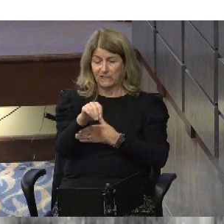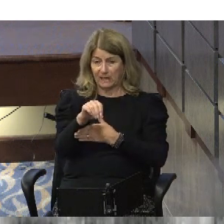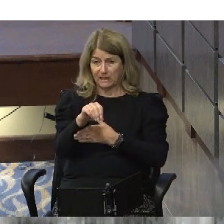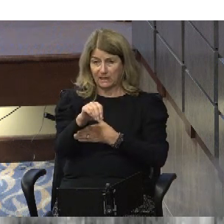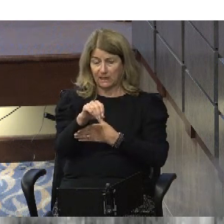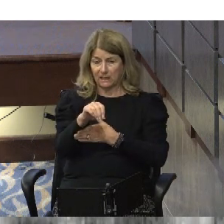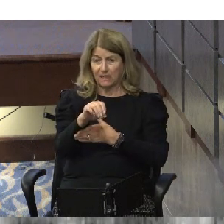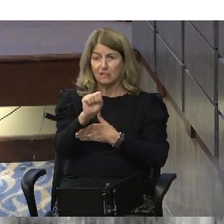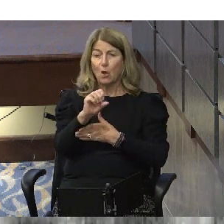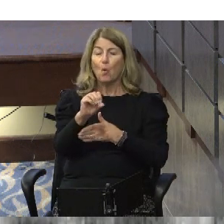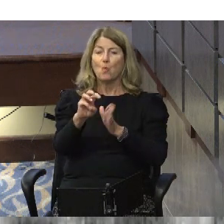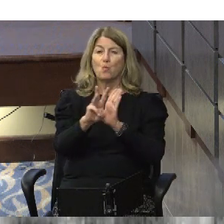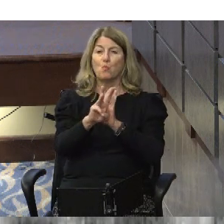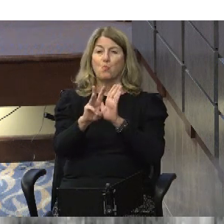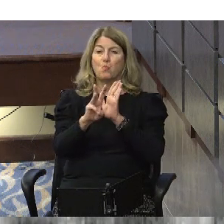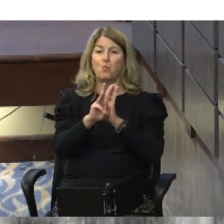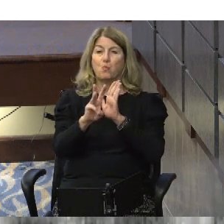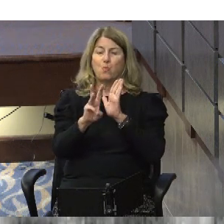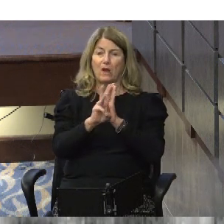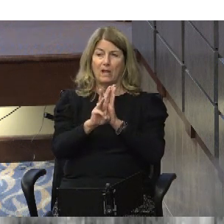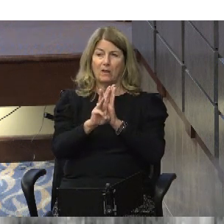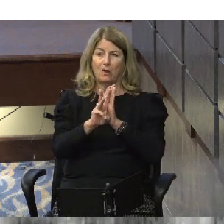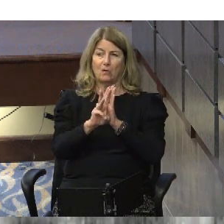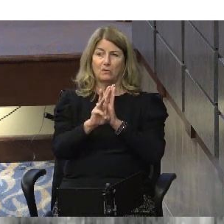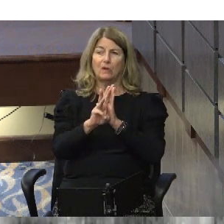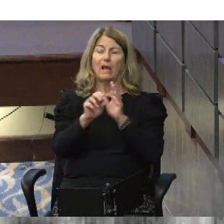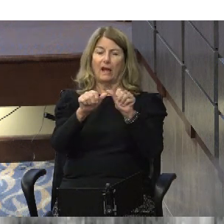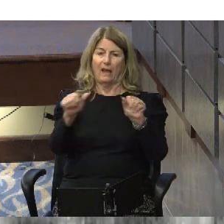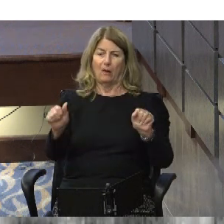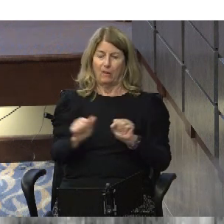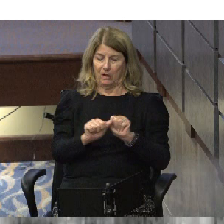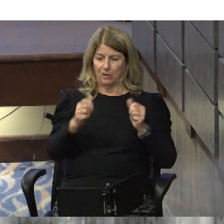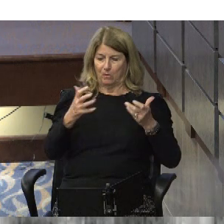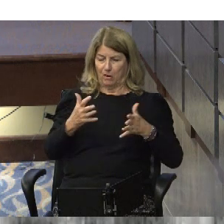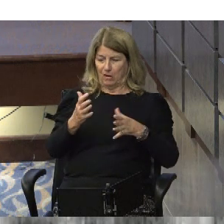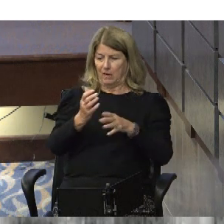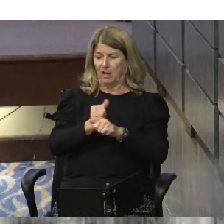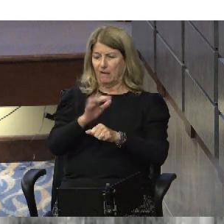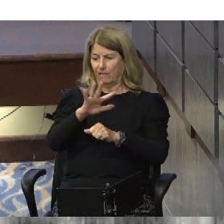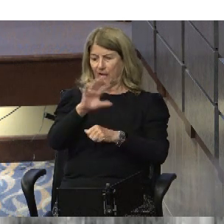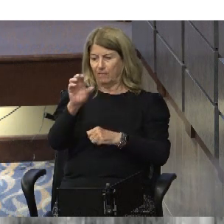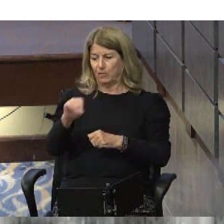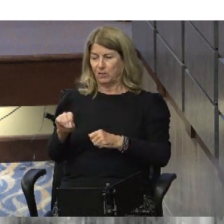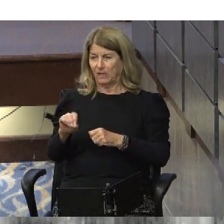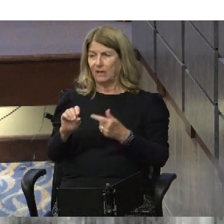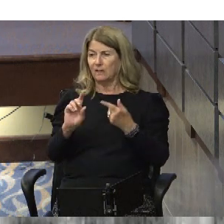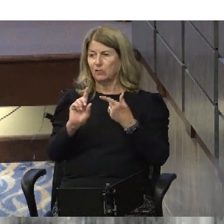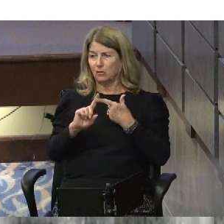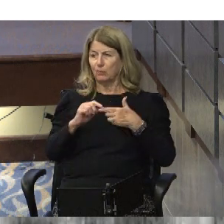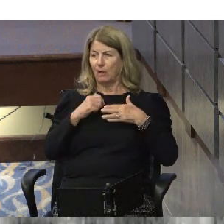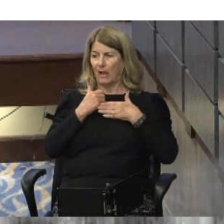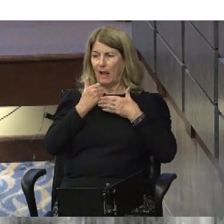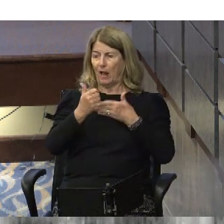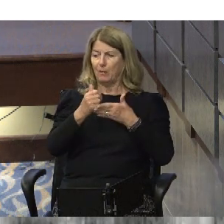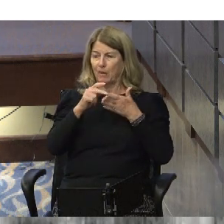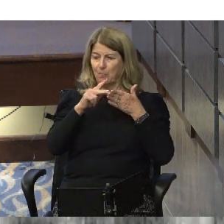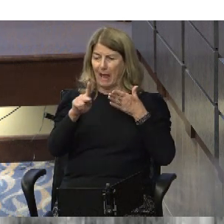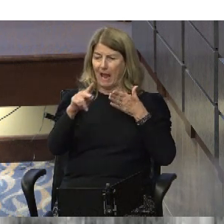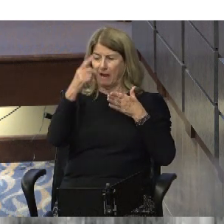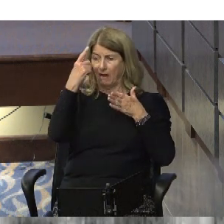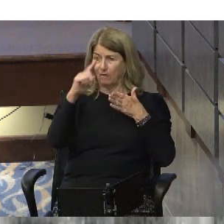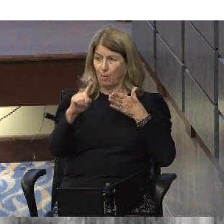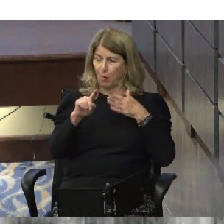so Waco is a participating jurisdiction, you've already received the 5% of the allocation to help pay for